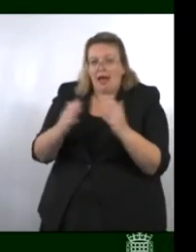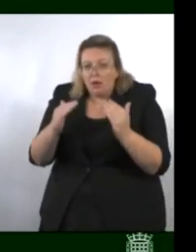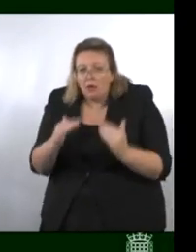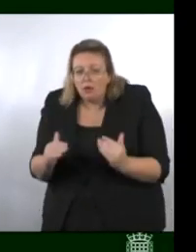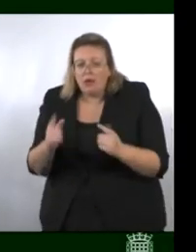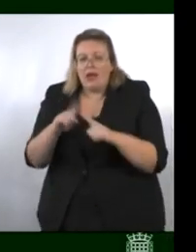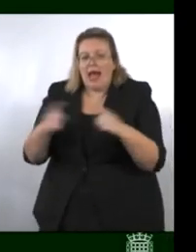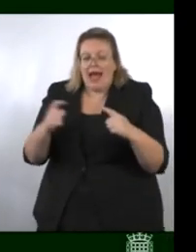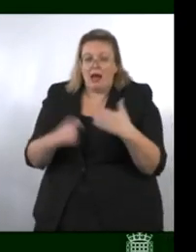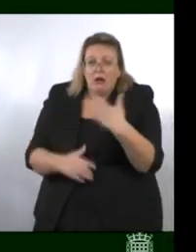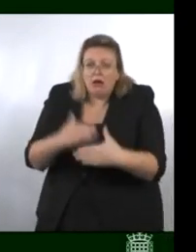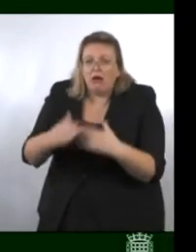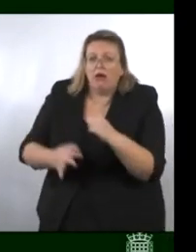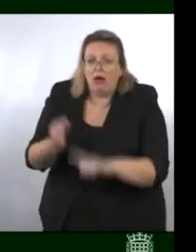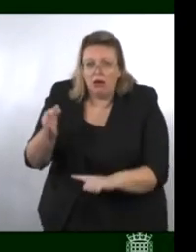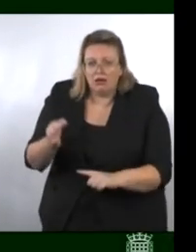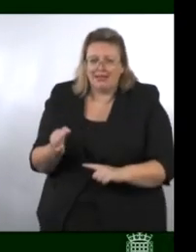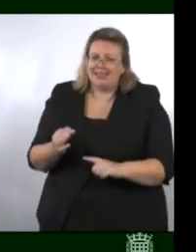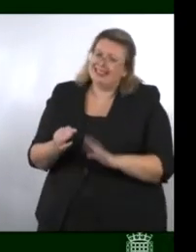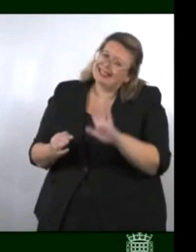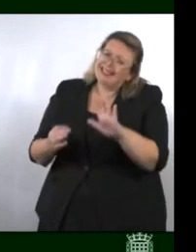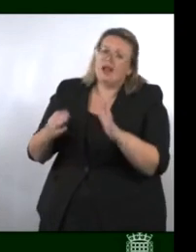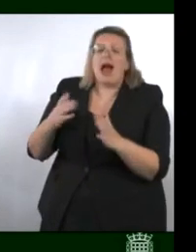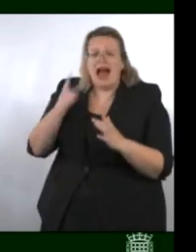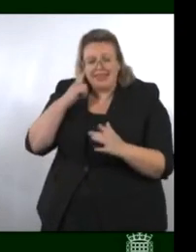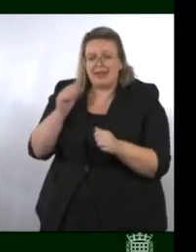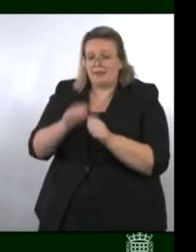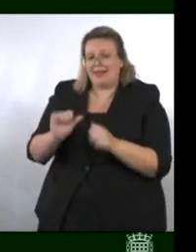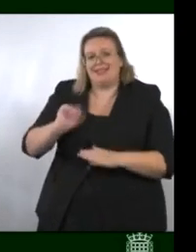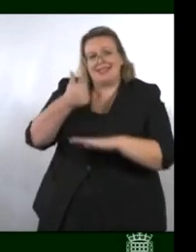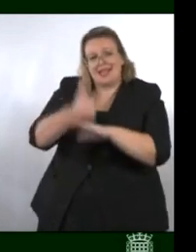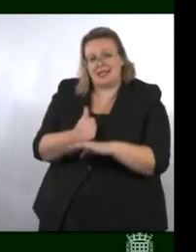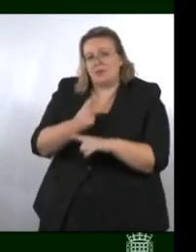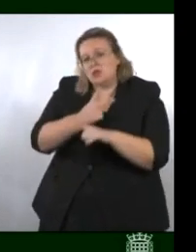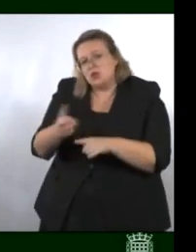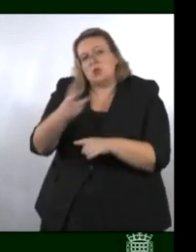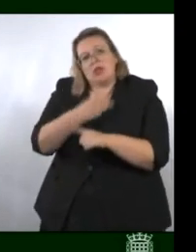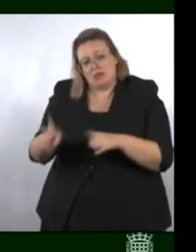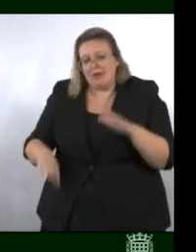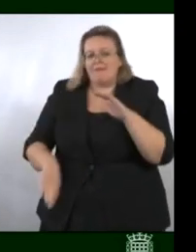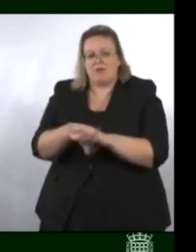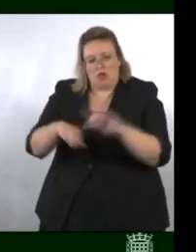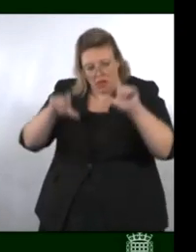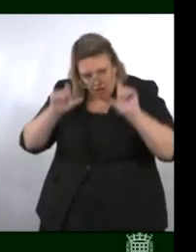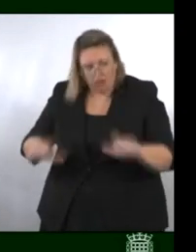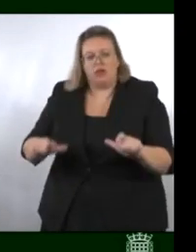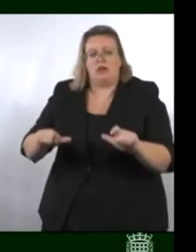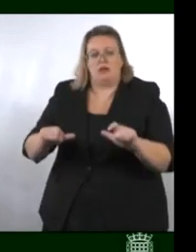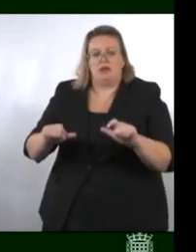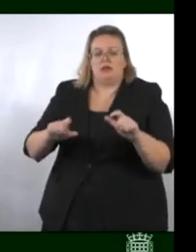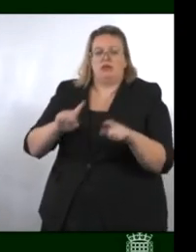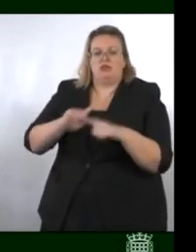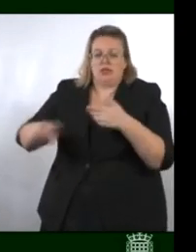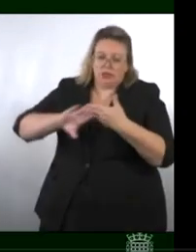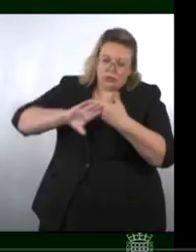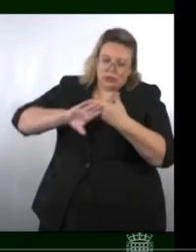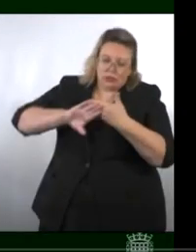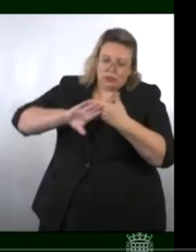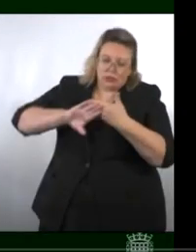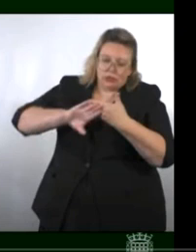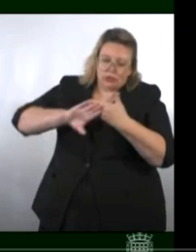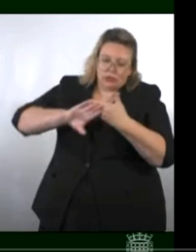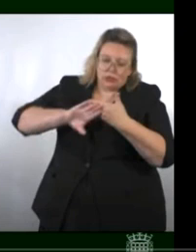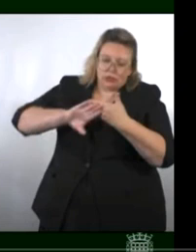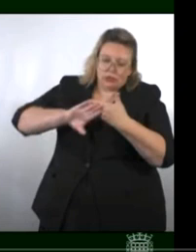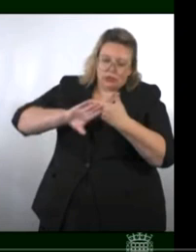a 2 to 3 week time-limited circuit break to break the cycle and bring the virus back under control. Wales.